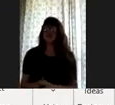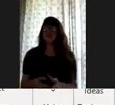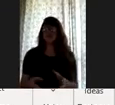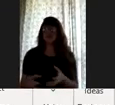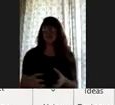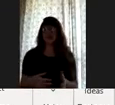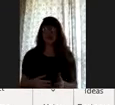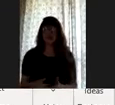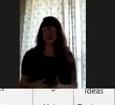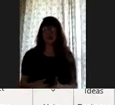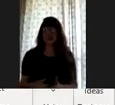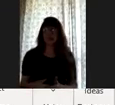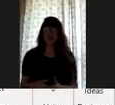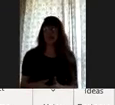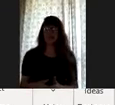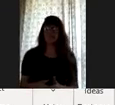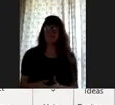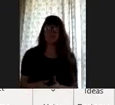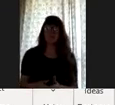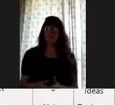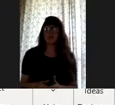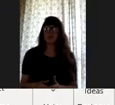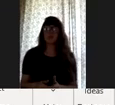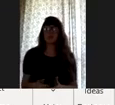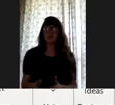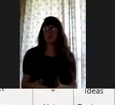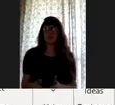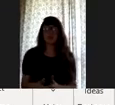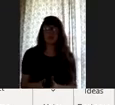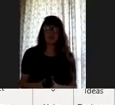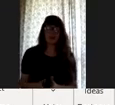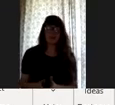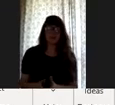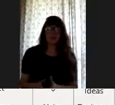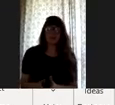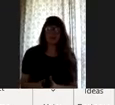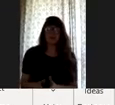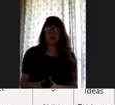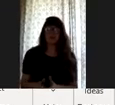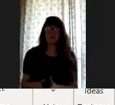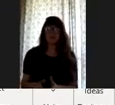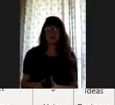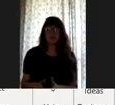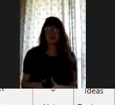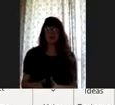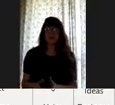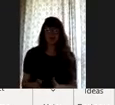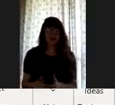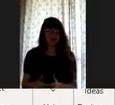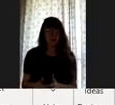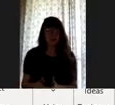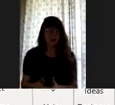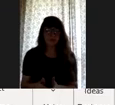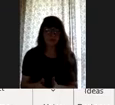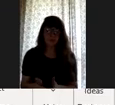they tend to fight with me more on that and they don't really give me their best effort. And I think they do that because they know how to